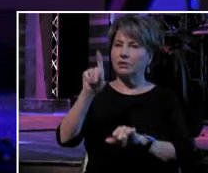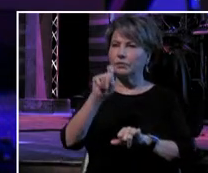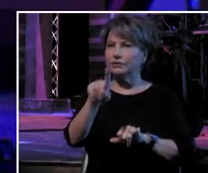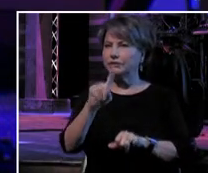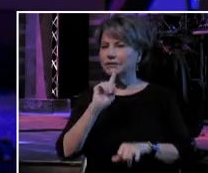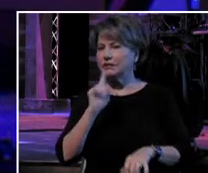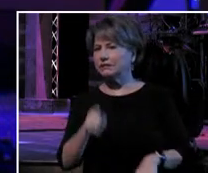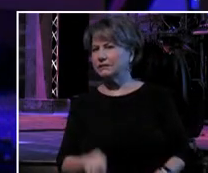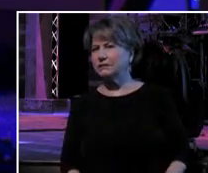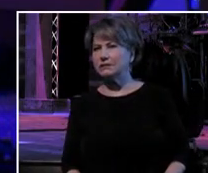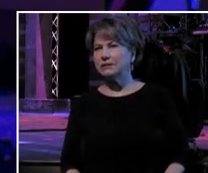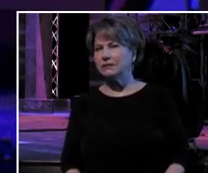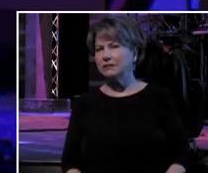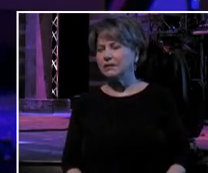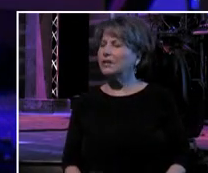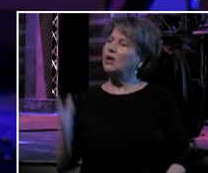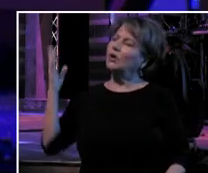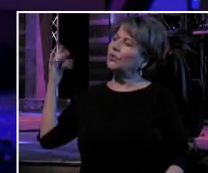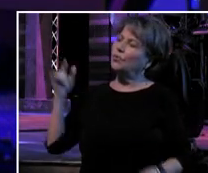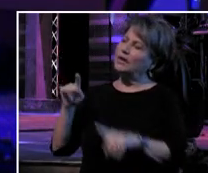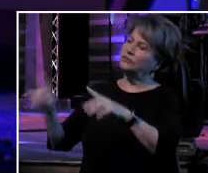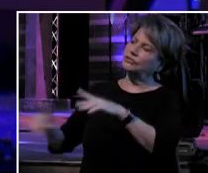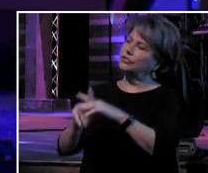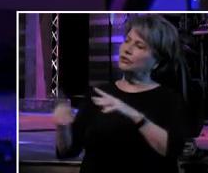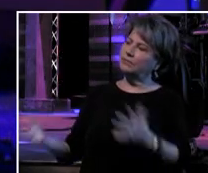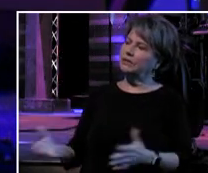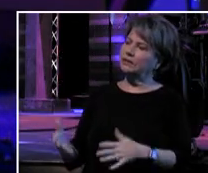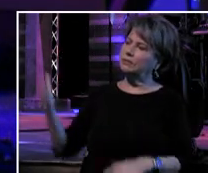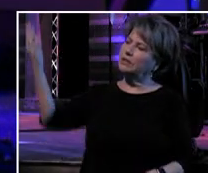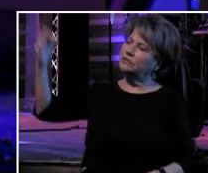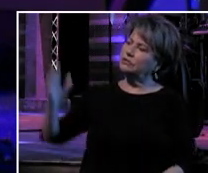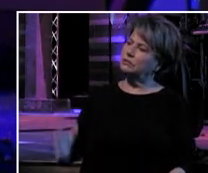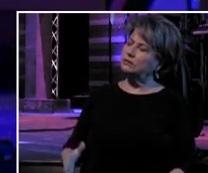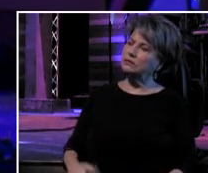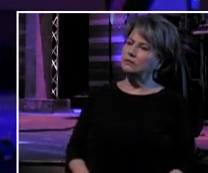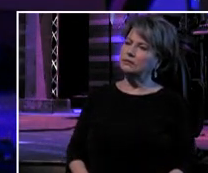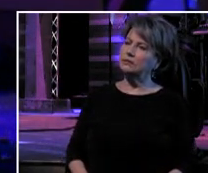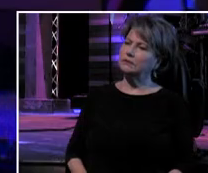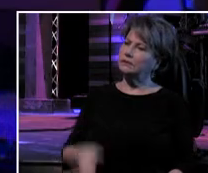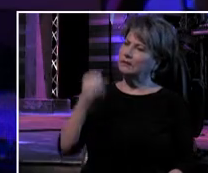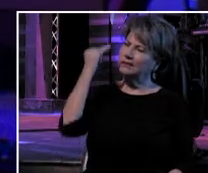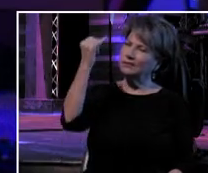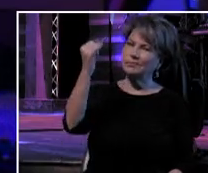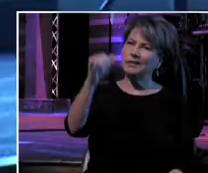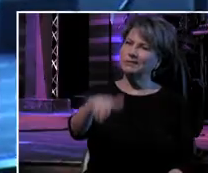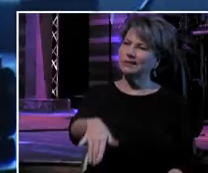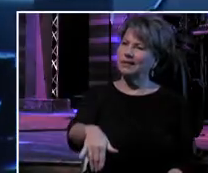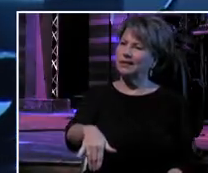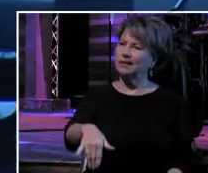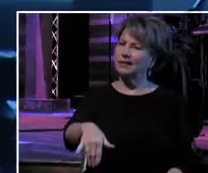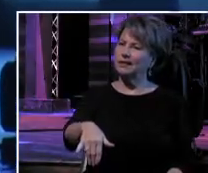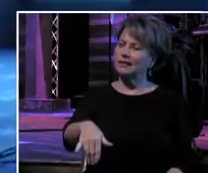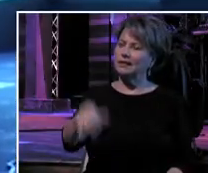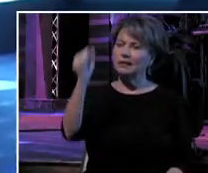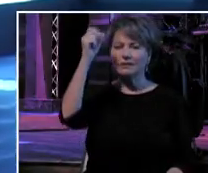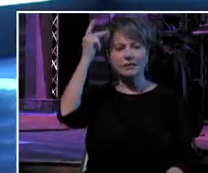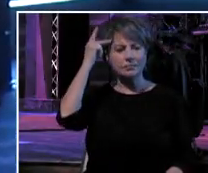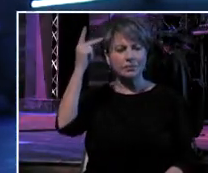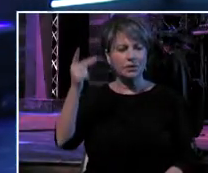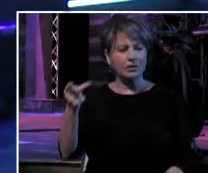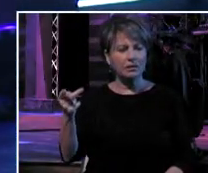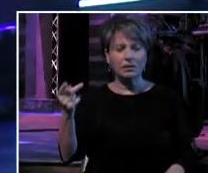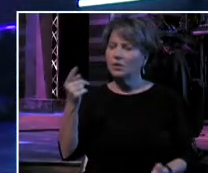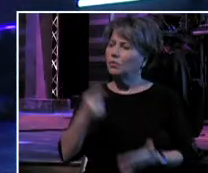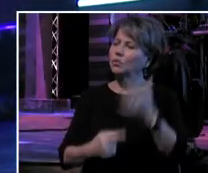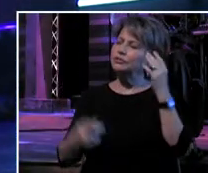is, so why are you here? Why are you here? Can you imagine that being asked to the Apostle Paul? Hey, what did you do to